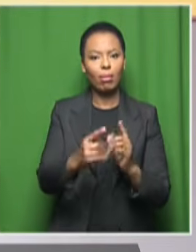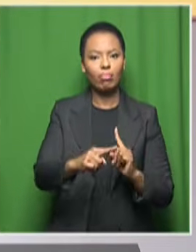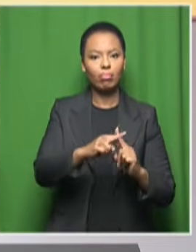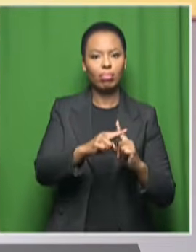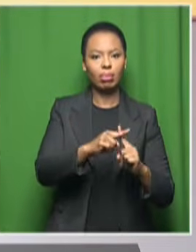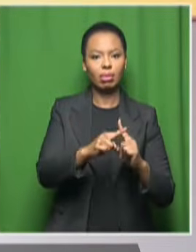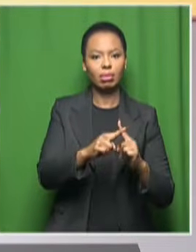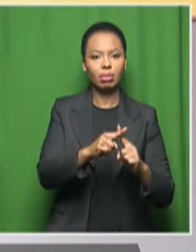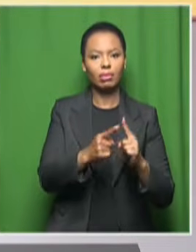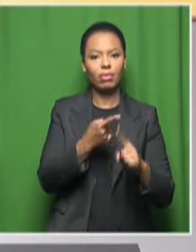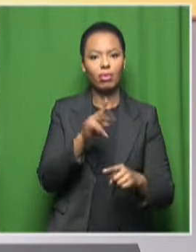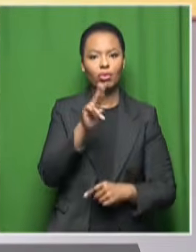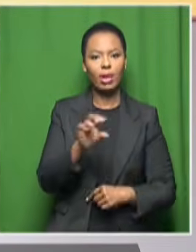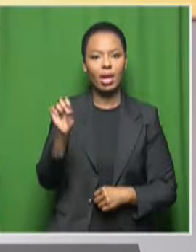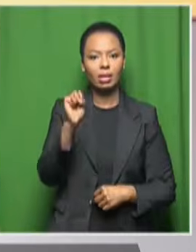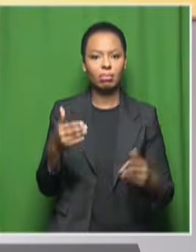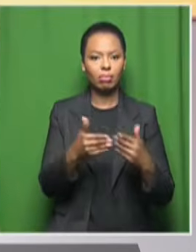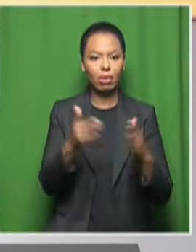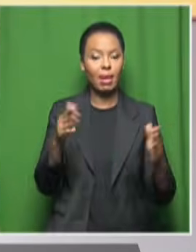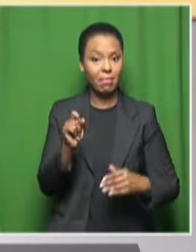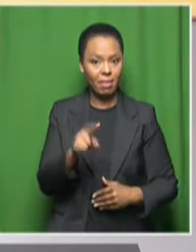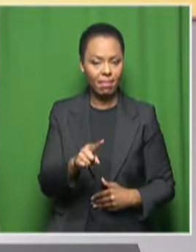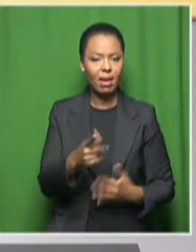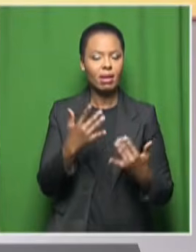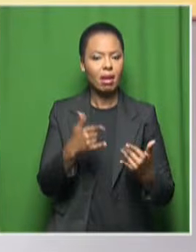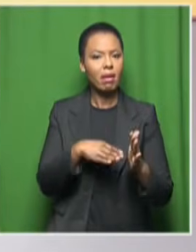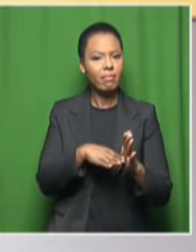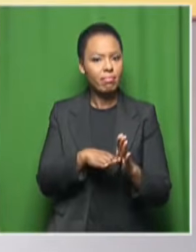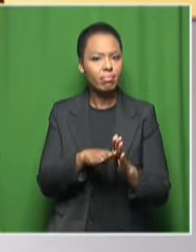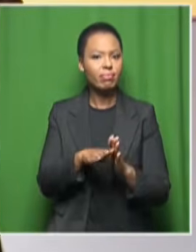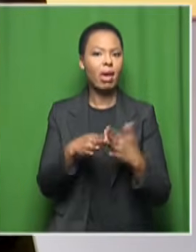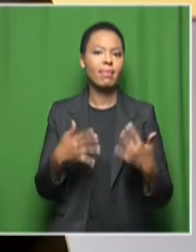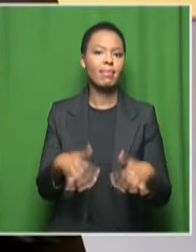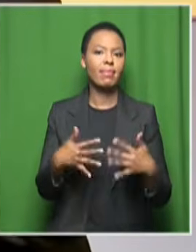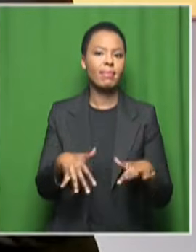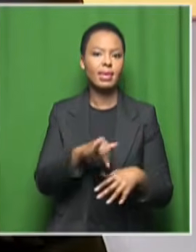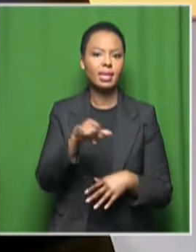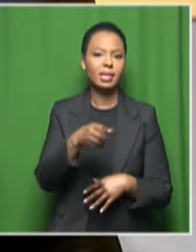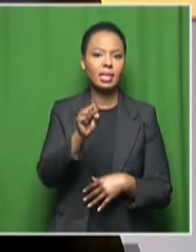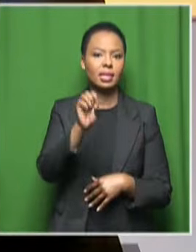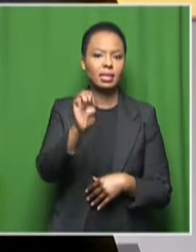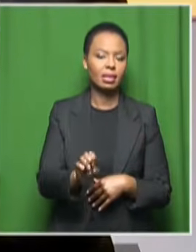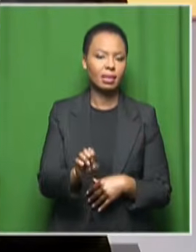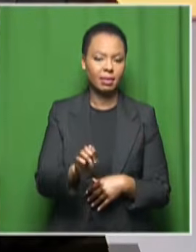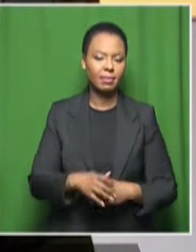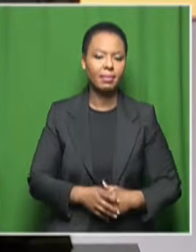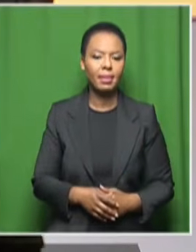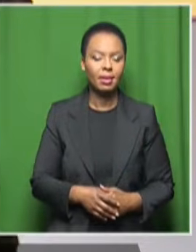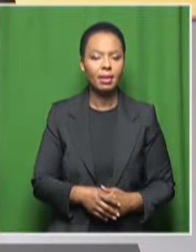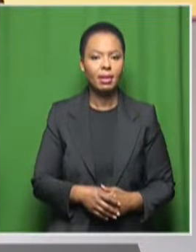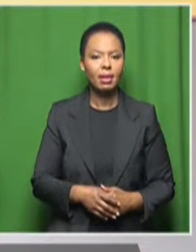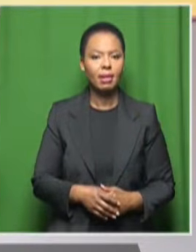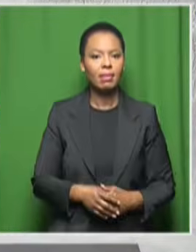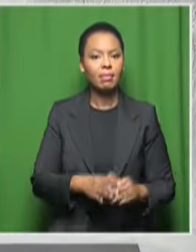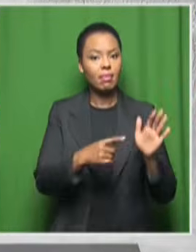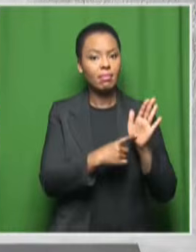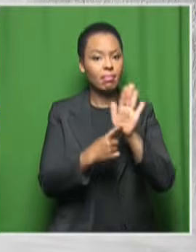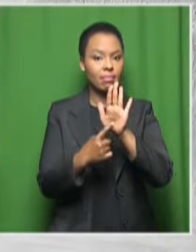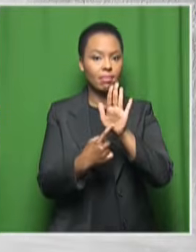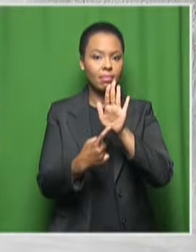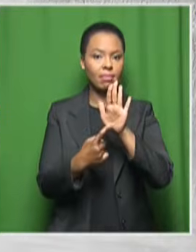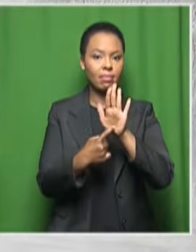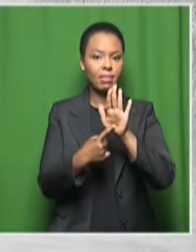positive sentiment was seen in the strong rally right across the JSE counters. Let's take a look there. Well, the